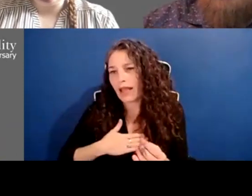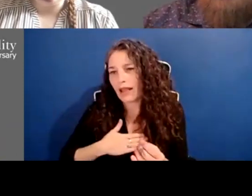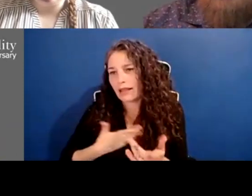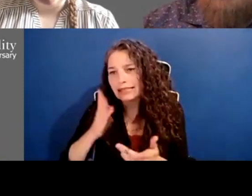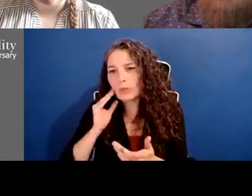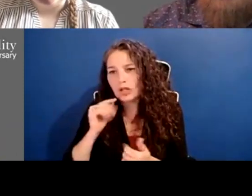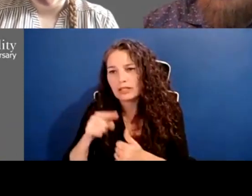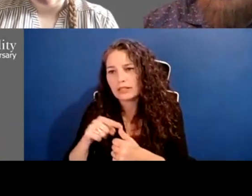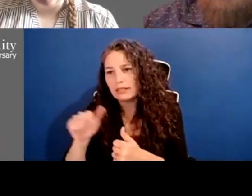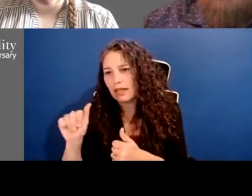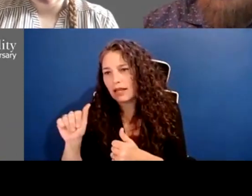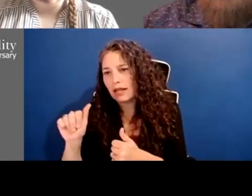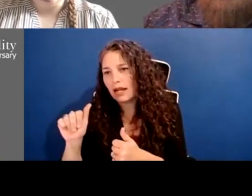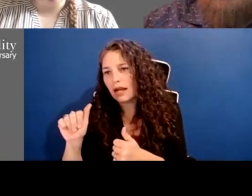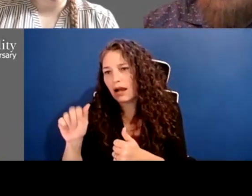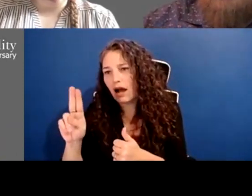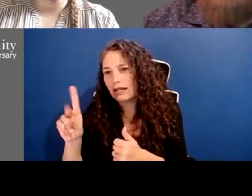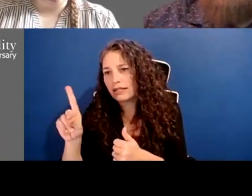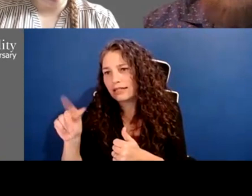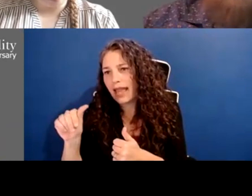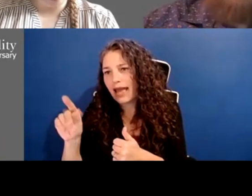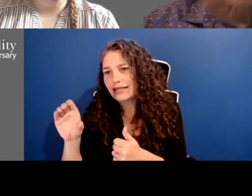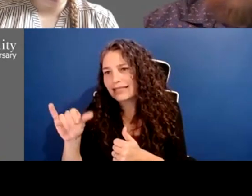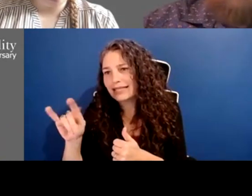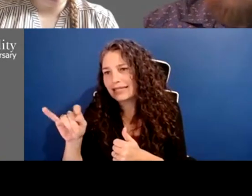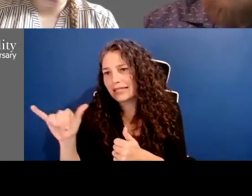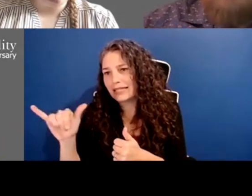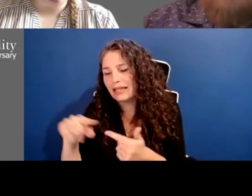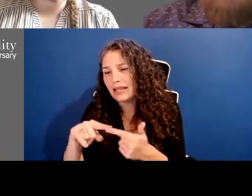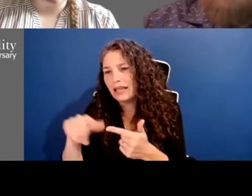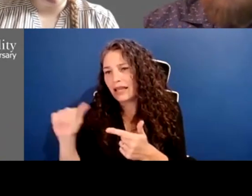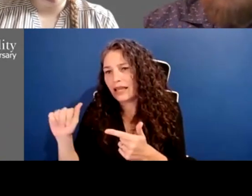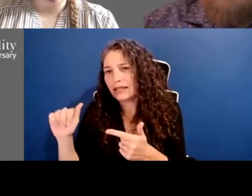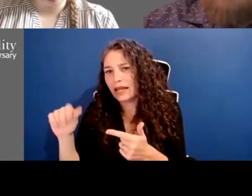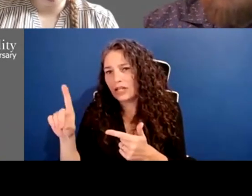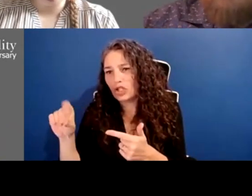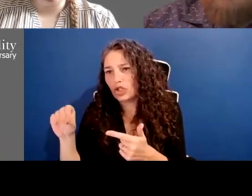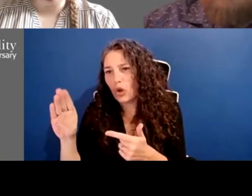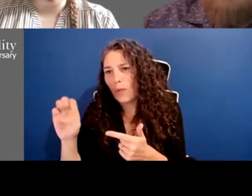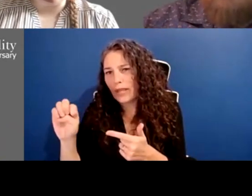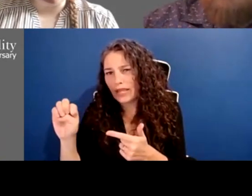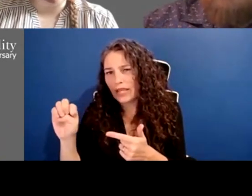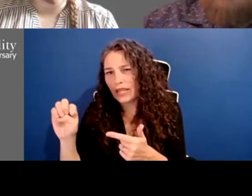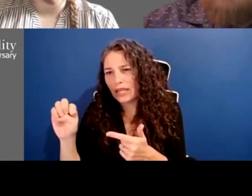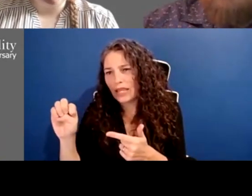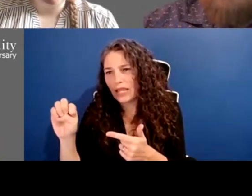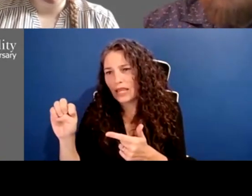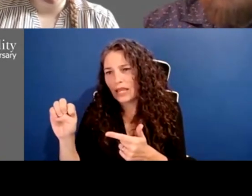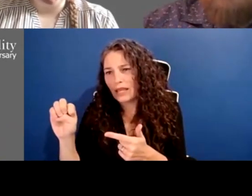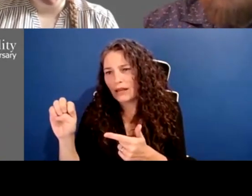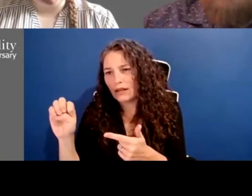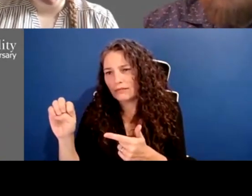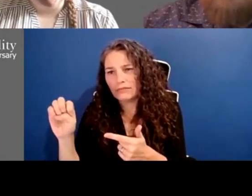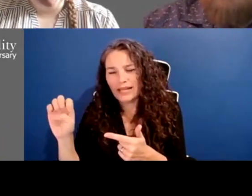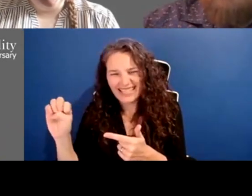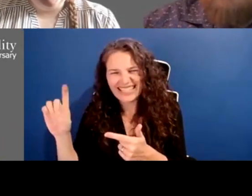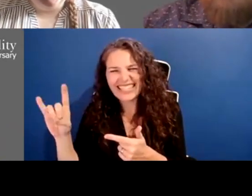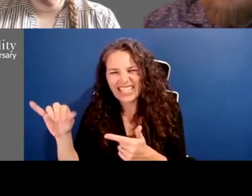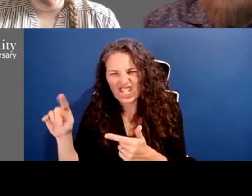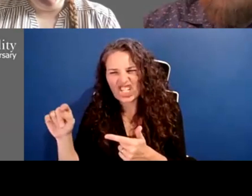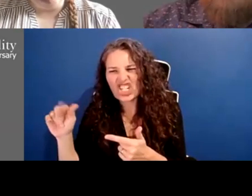Adobe Audition you do have to pay for, because I the university provided it, so I could use